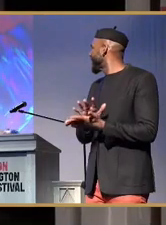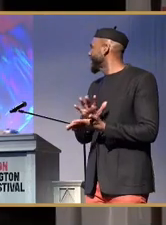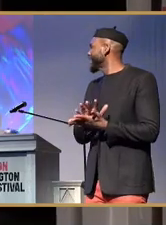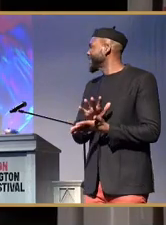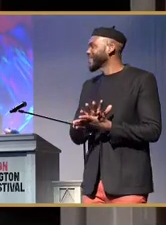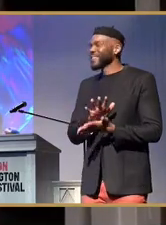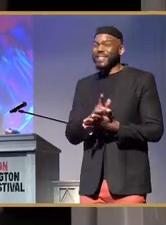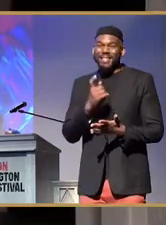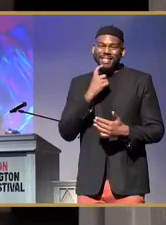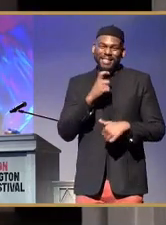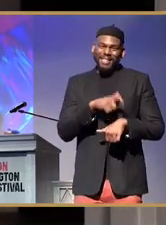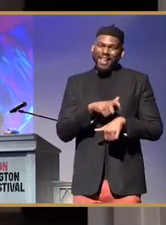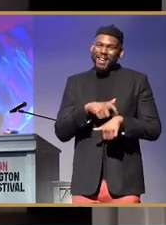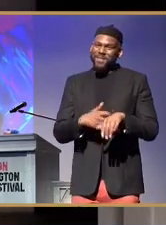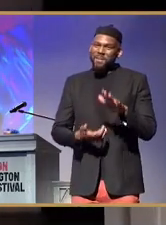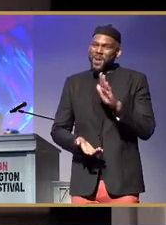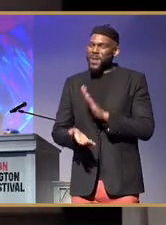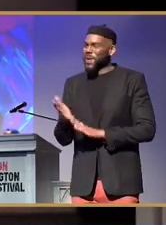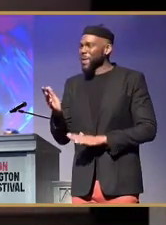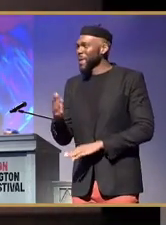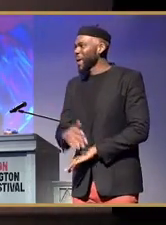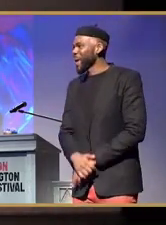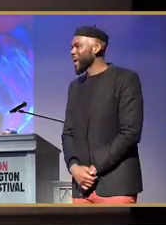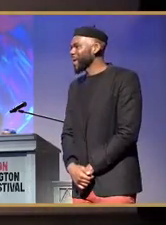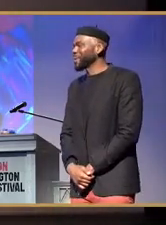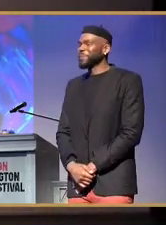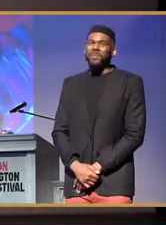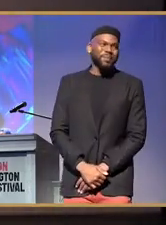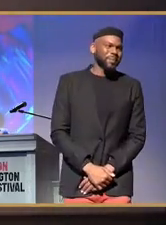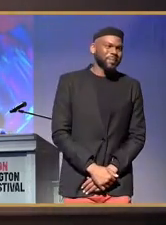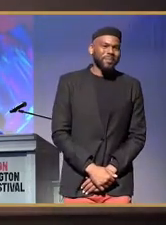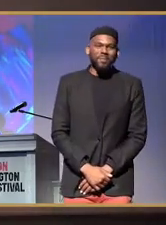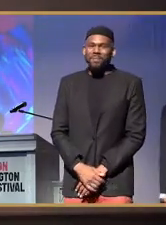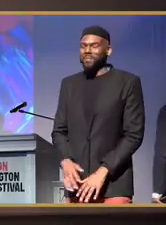I can sing all day about the